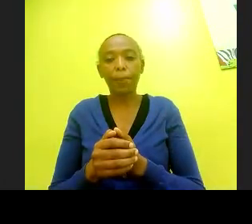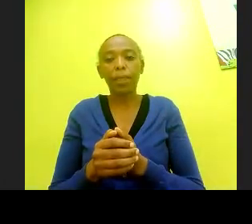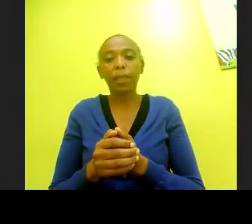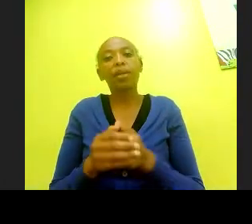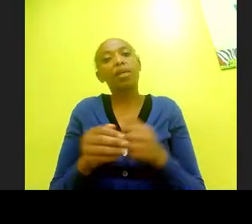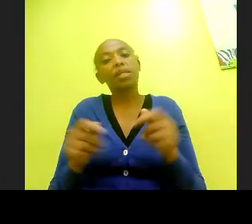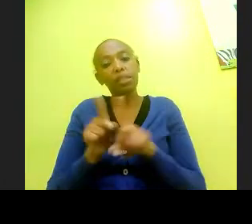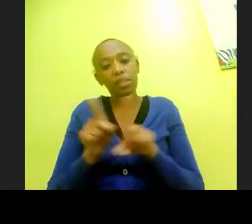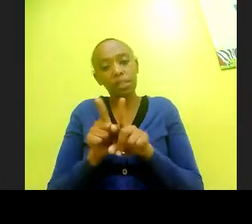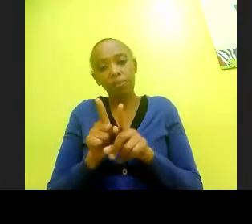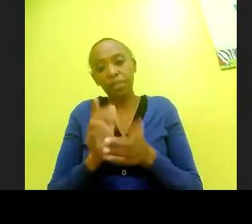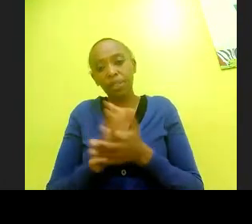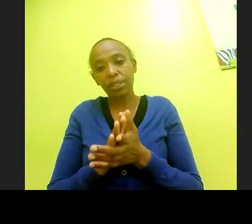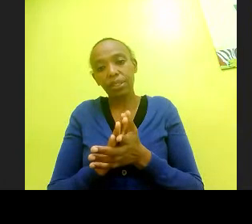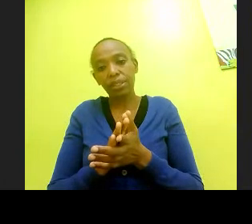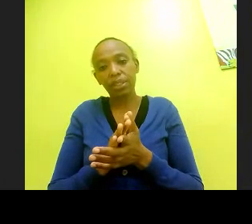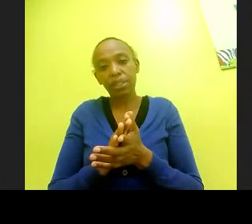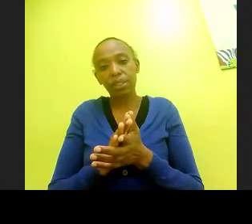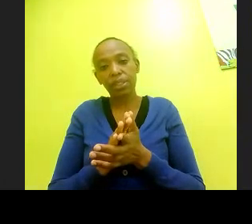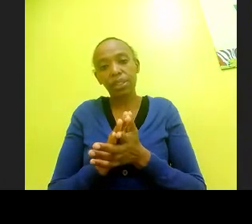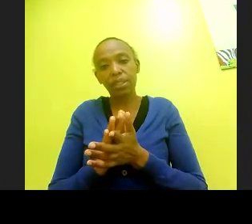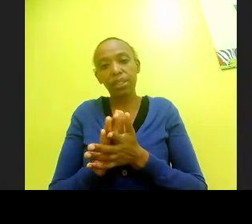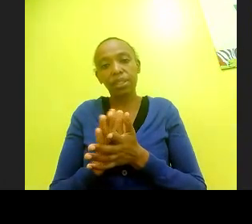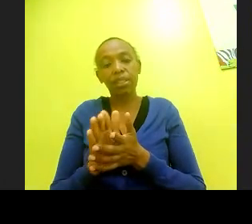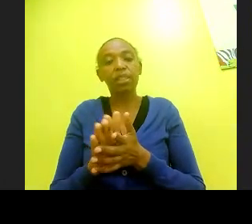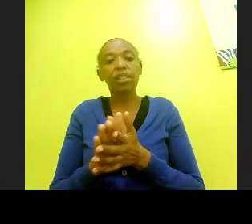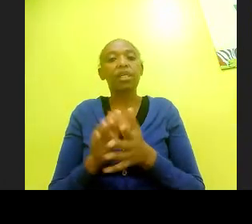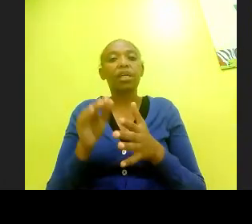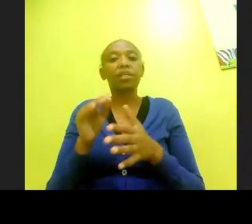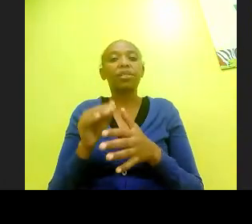the care index accessible online?